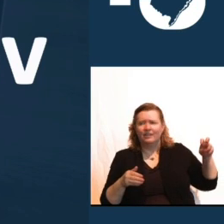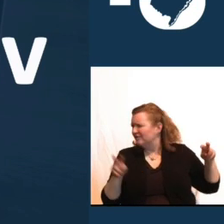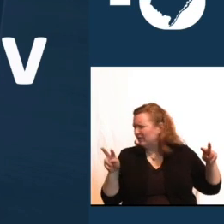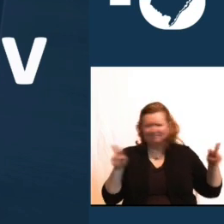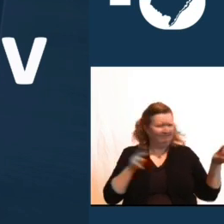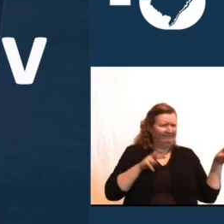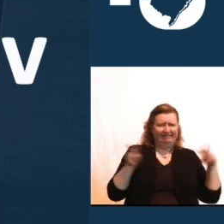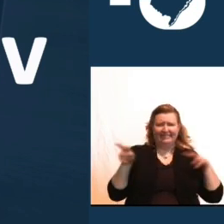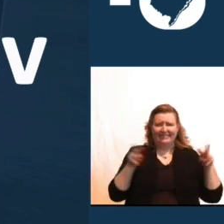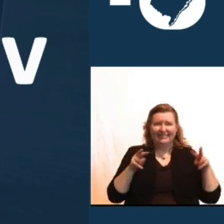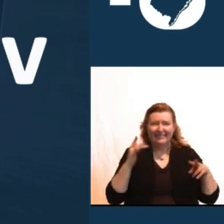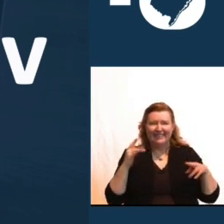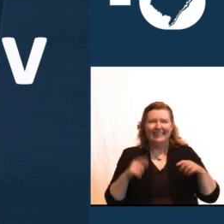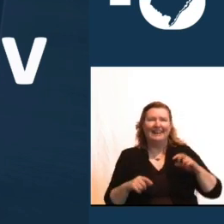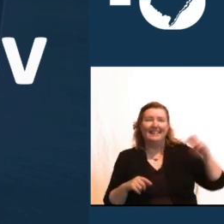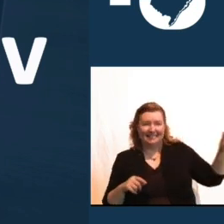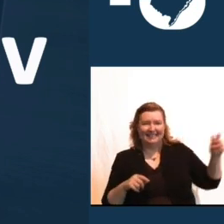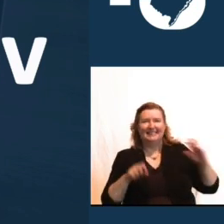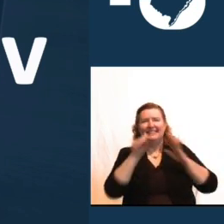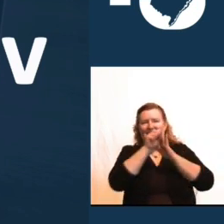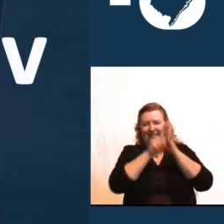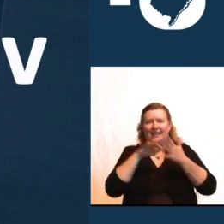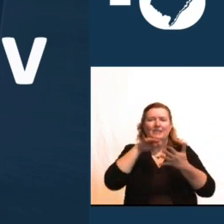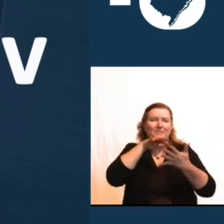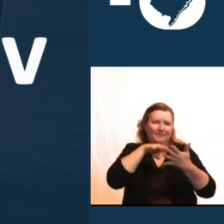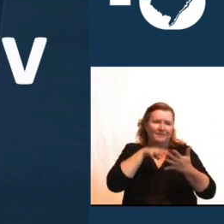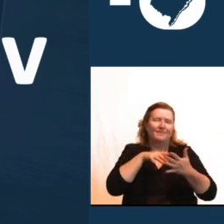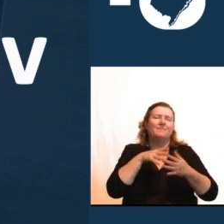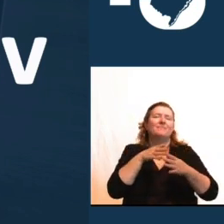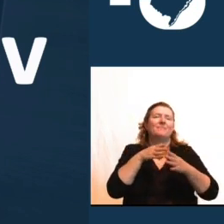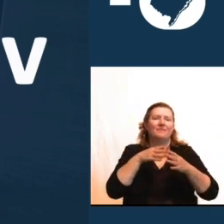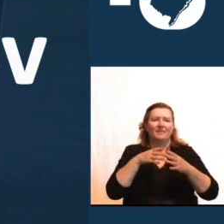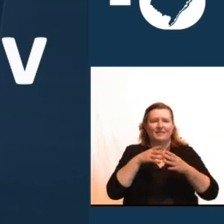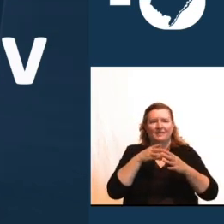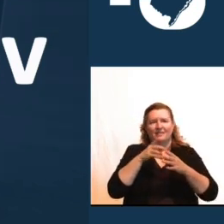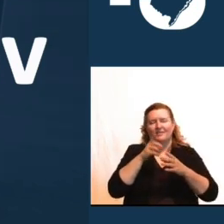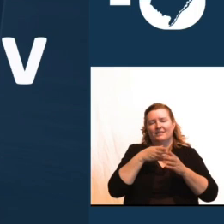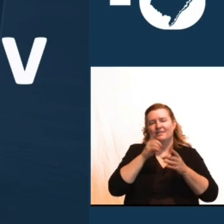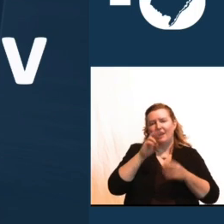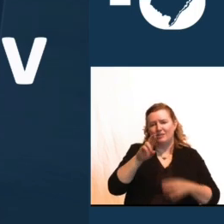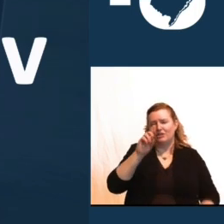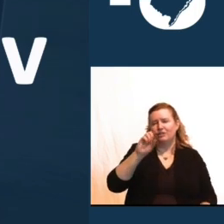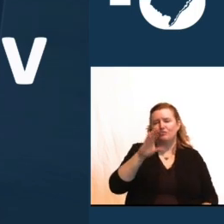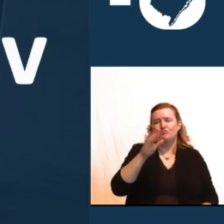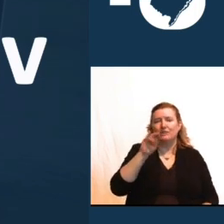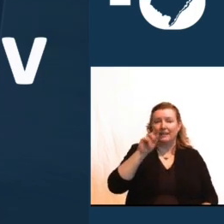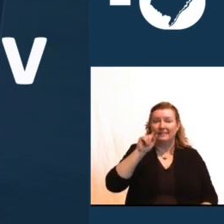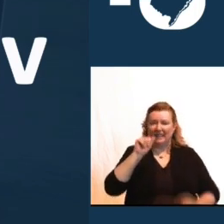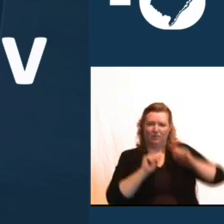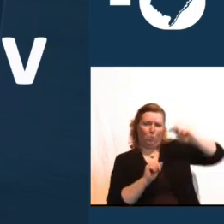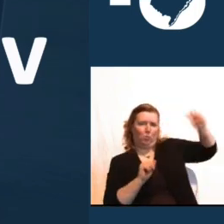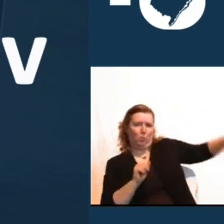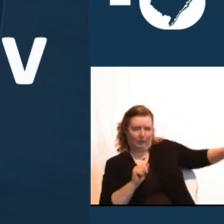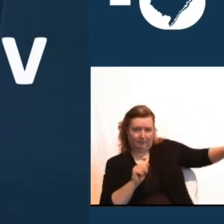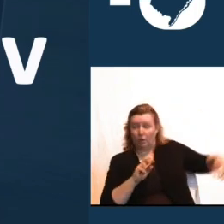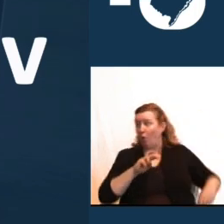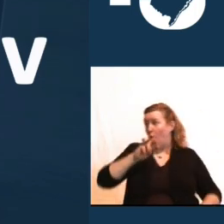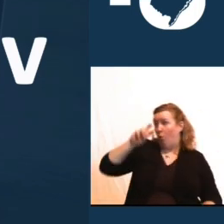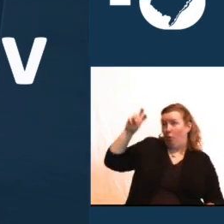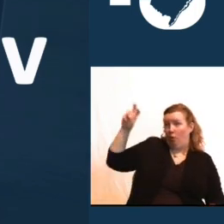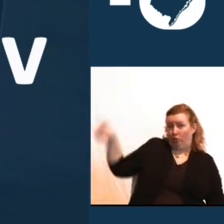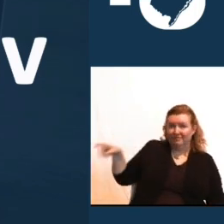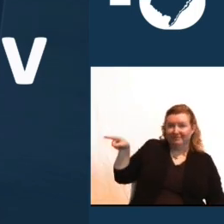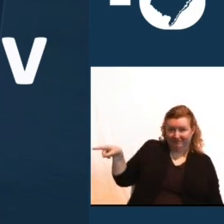right, in his normal spot, the Department of Health's Communicable Disease Service Medical Director, Dr. Ed Lifshitz, and to my left,